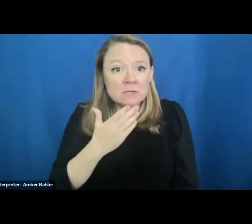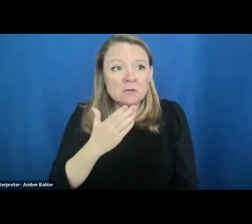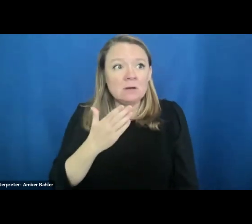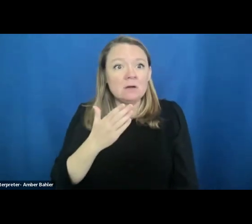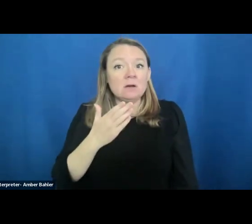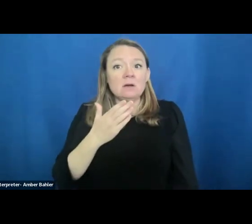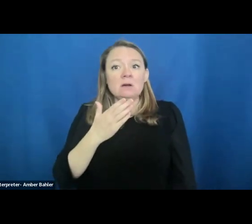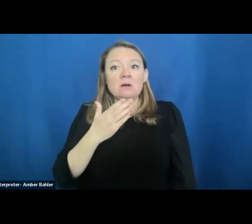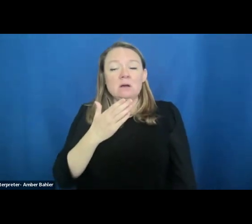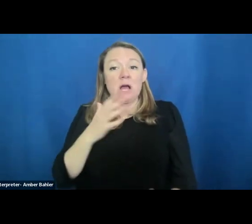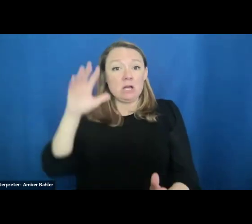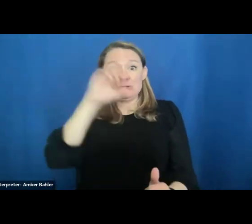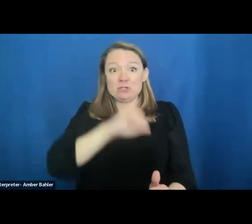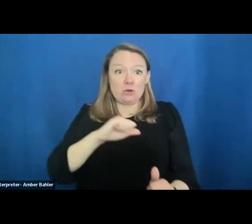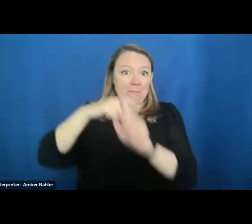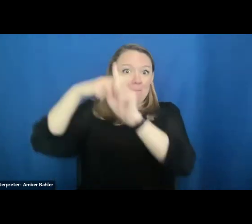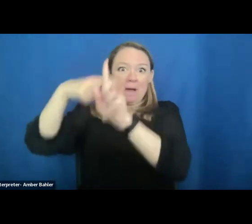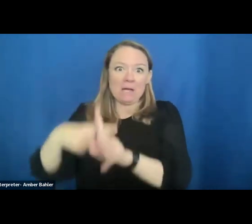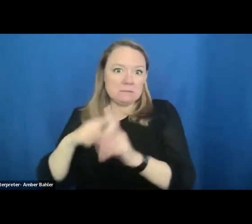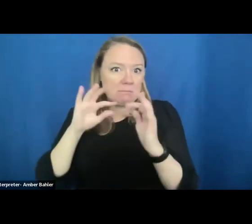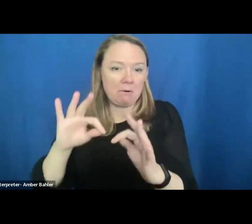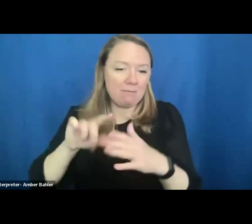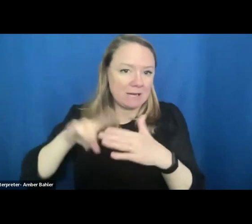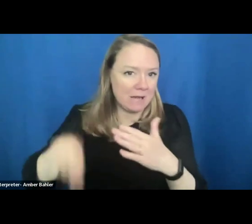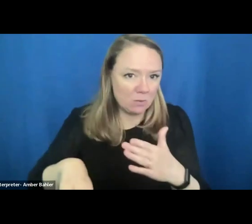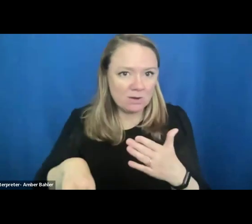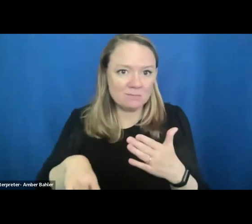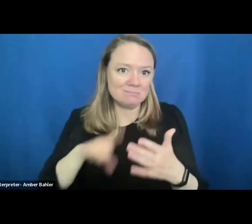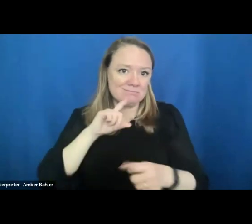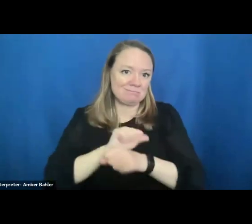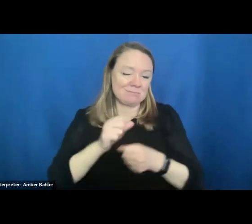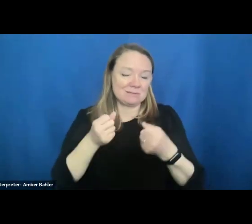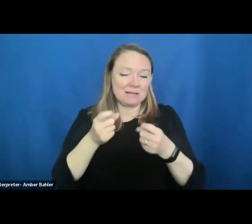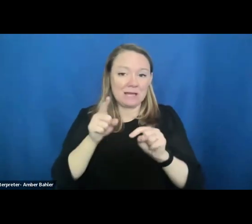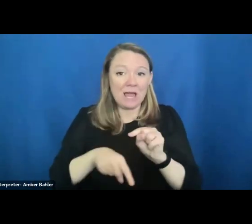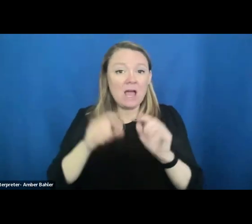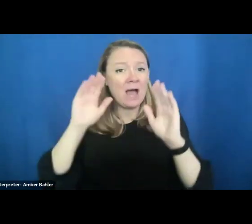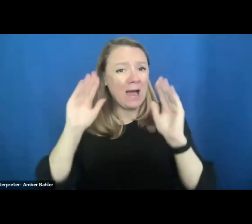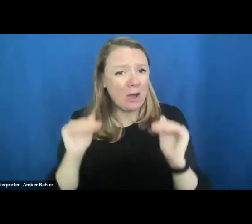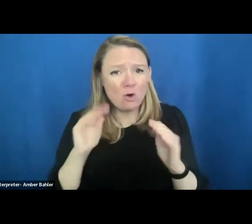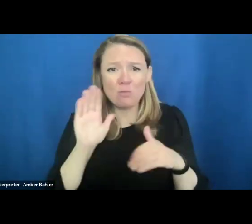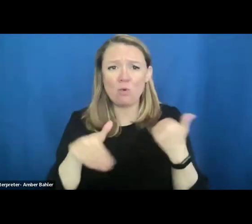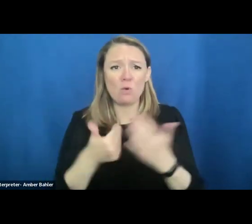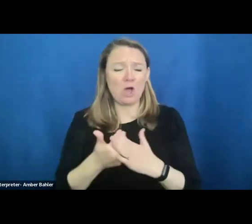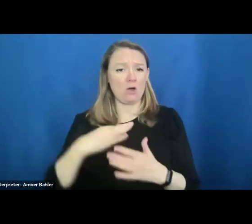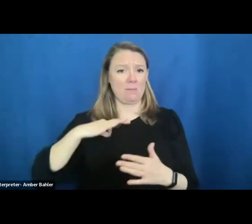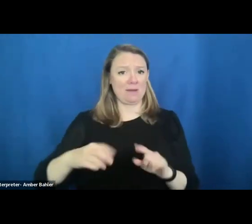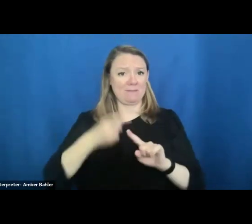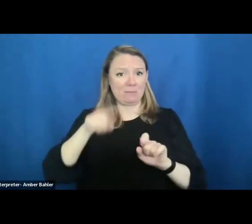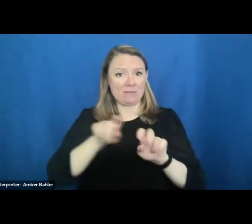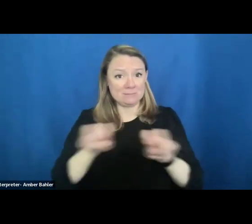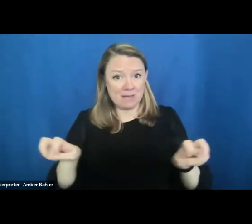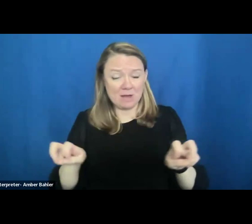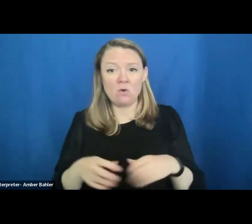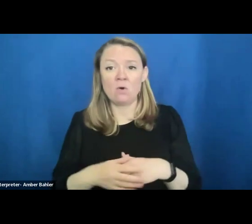I just hope that everybody receives something from this, and there's some great professionals today in the clinical spectrum that are really going to deliver